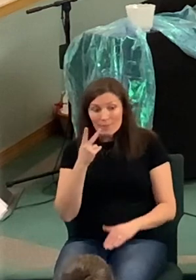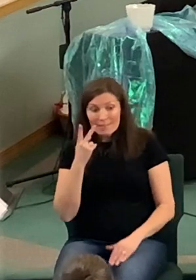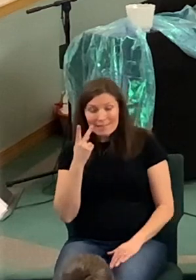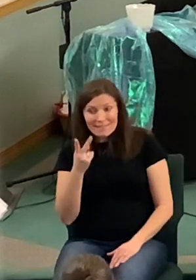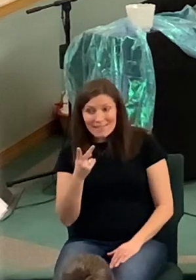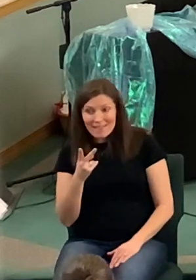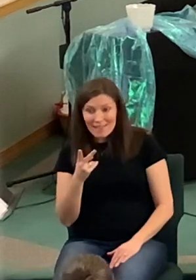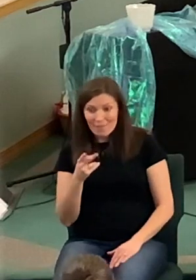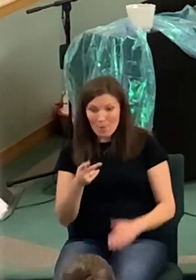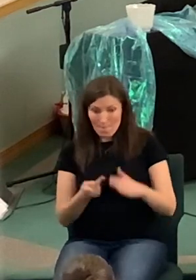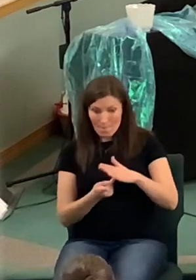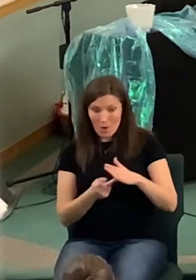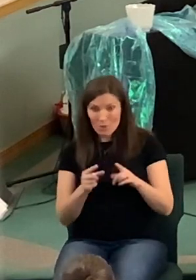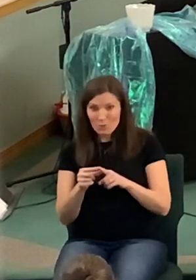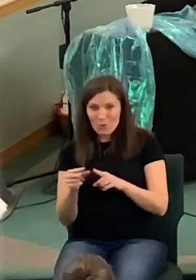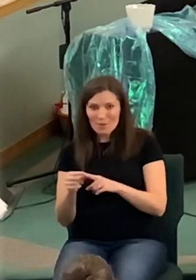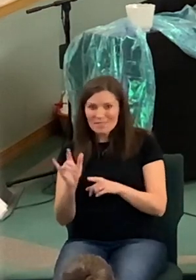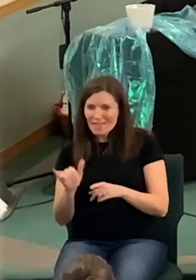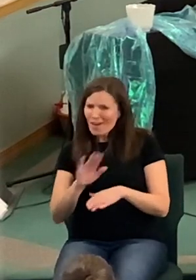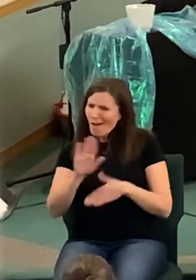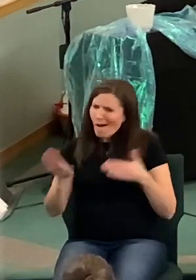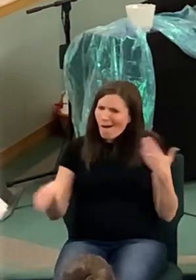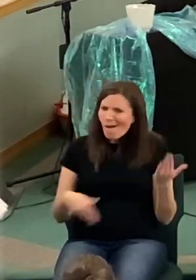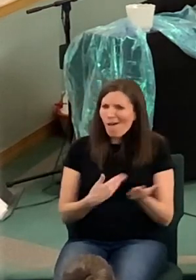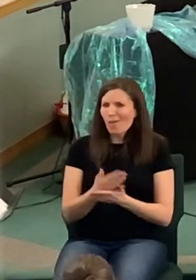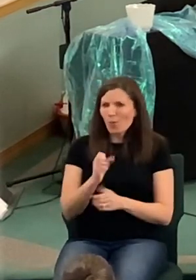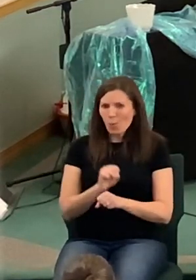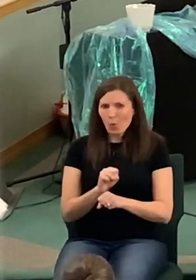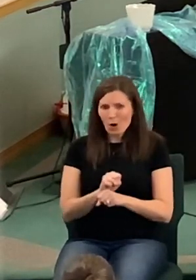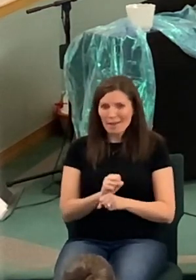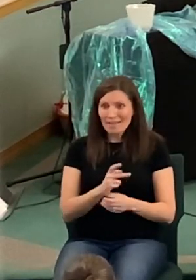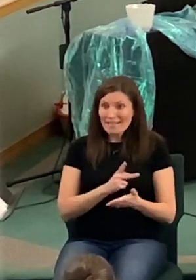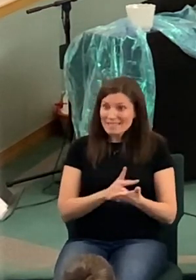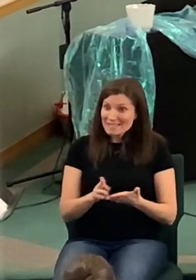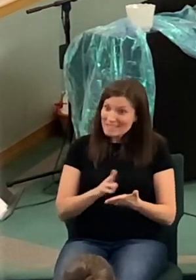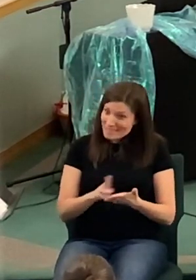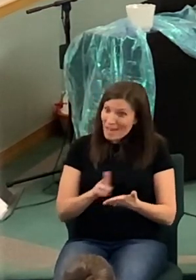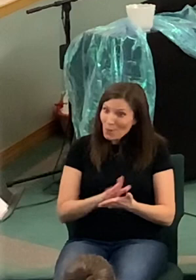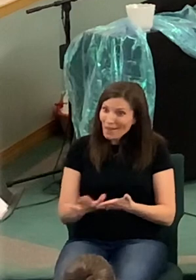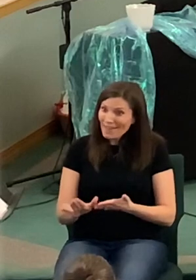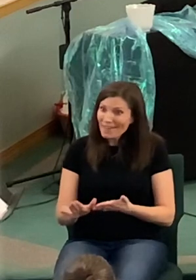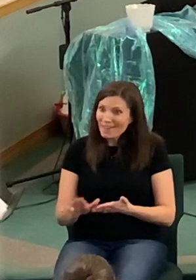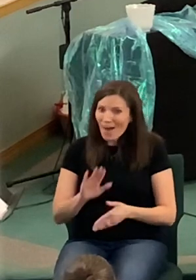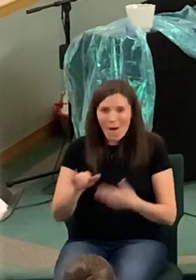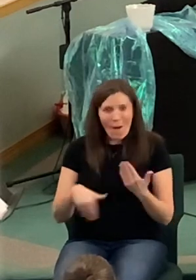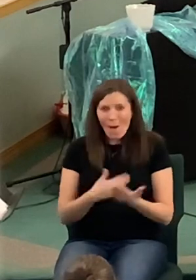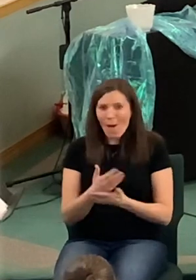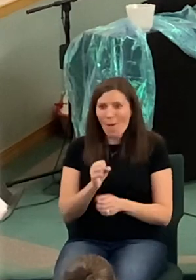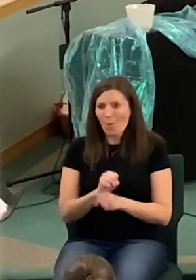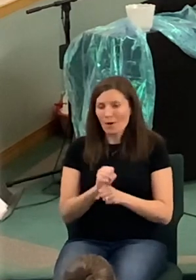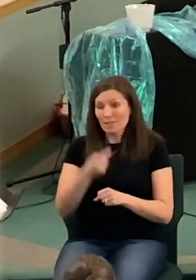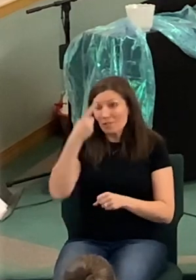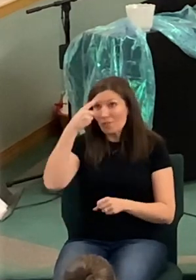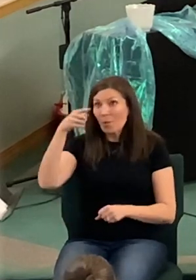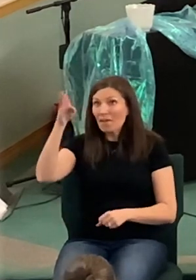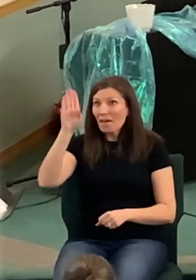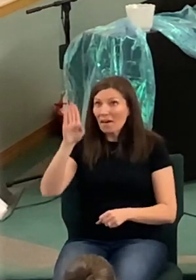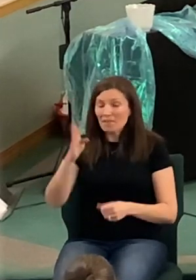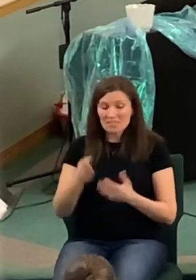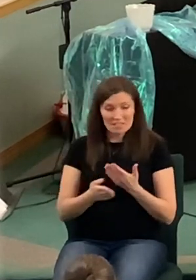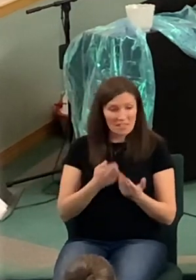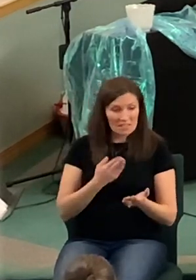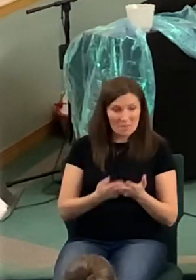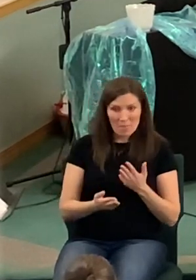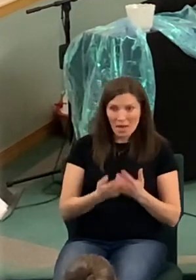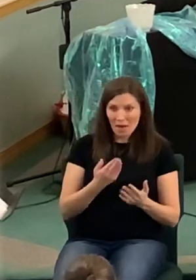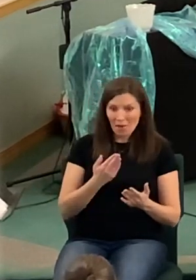and have realized that all work is sacred. All work is done for God, whether it's a nonprofit or a for-profit, whether